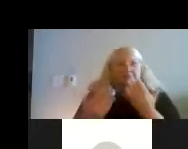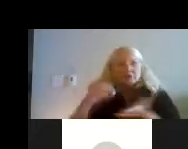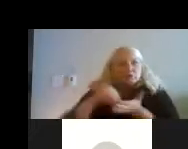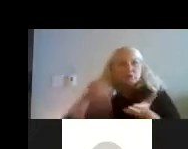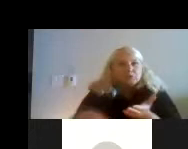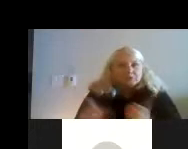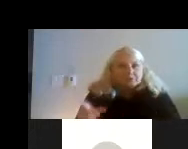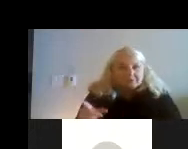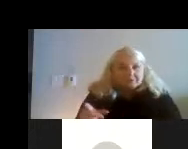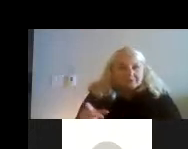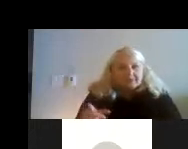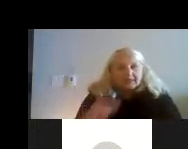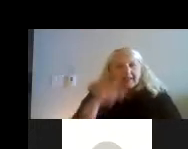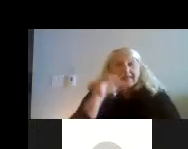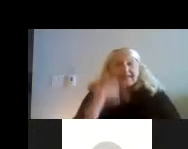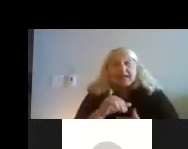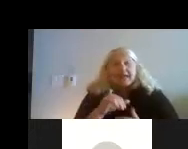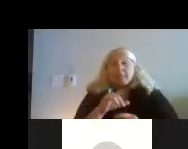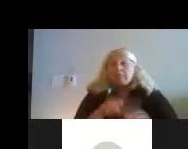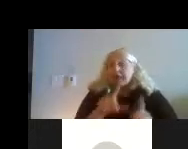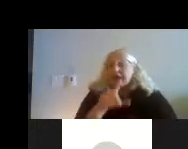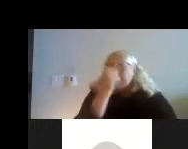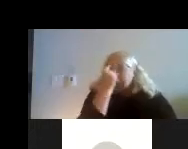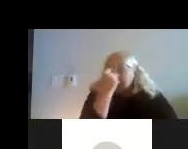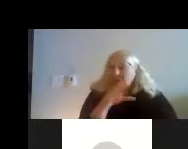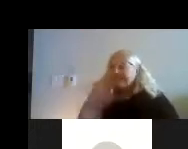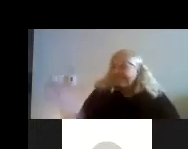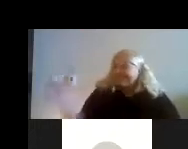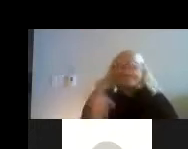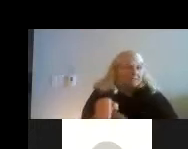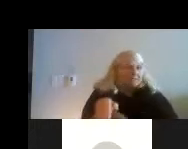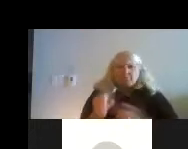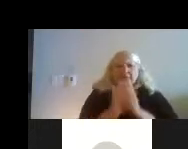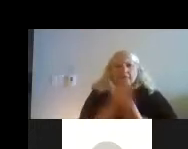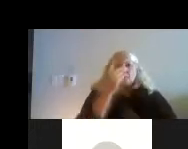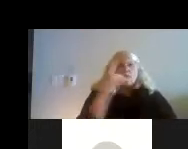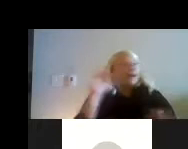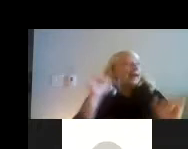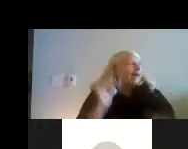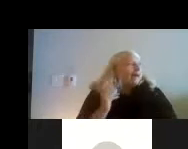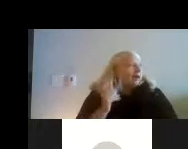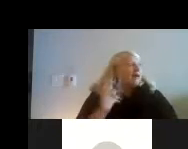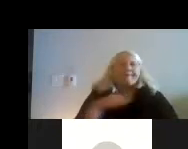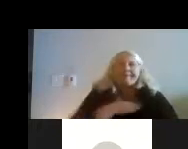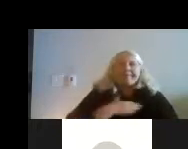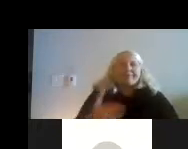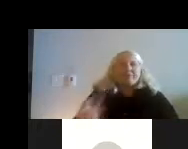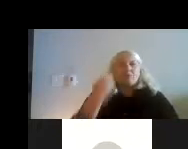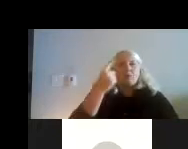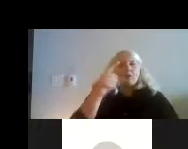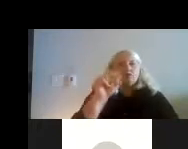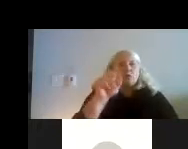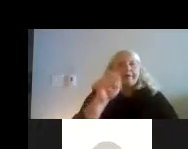it tends to become that one token Indigenous person, and for larger organizations, sometimes it comes